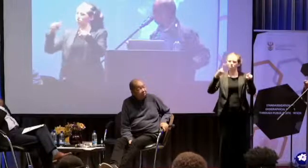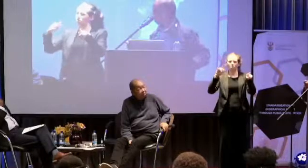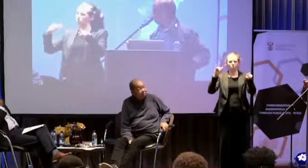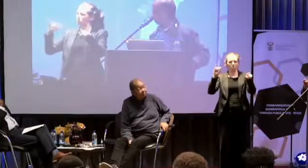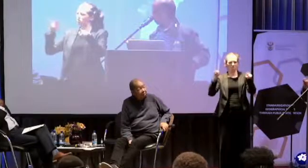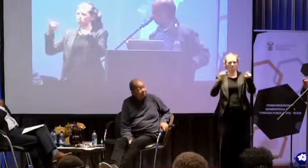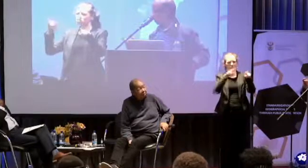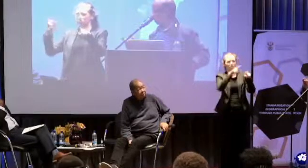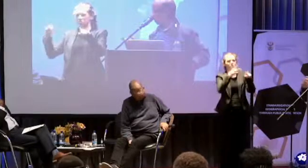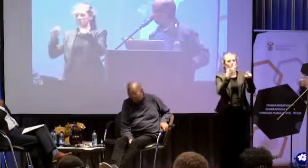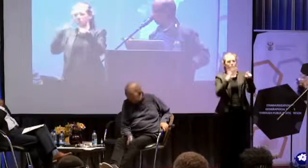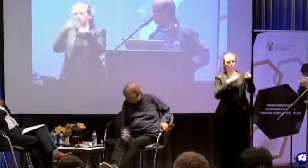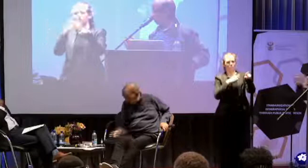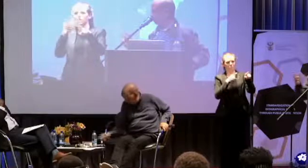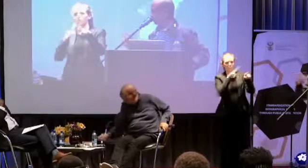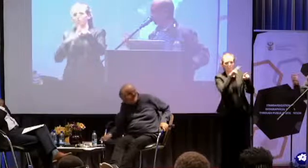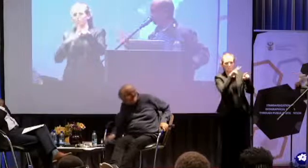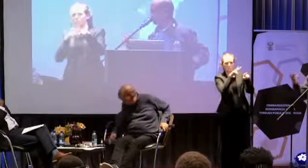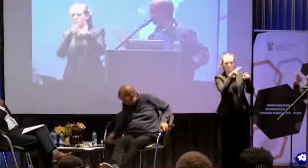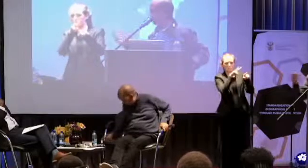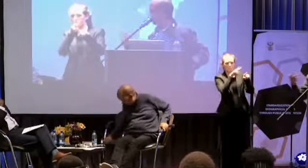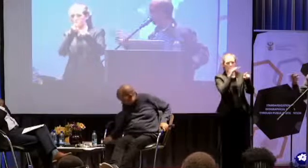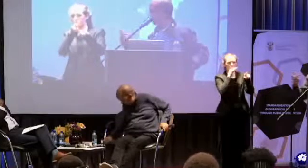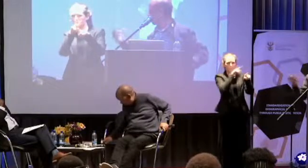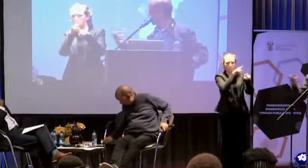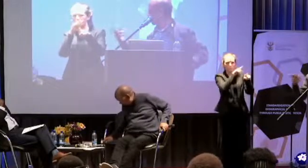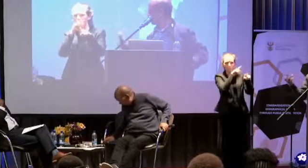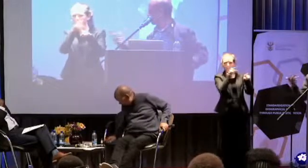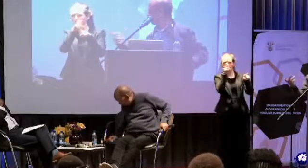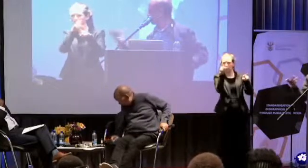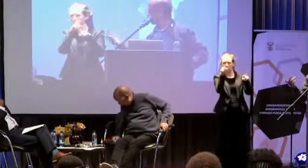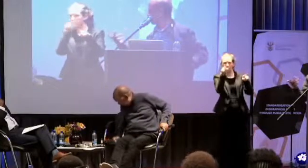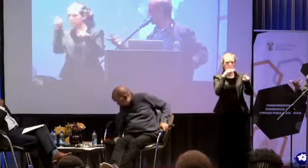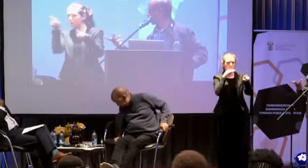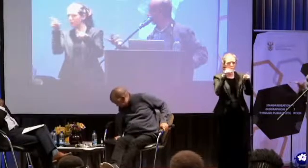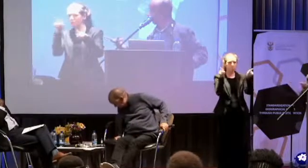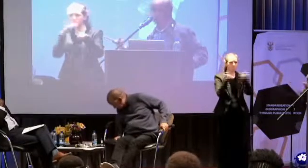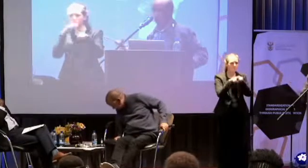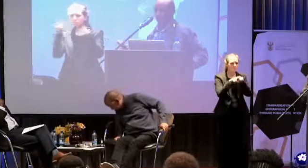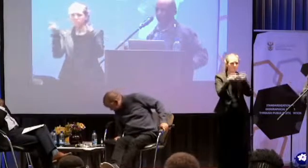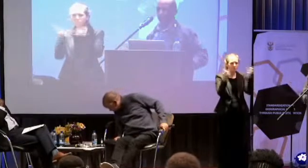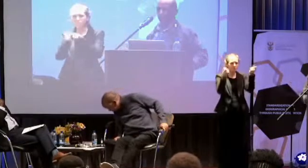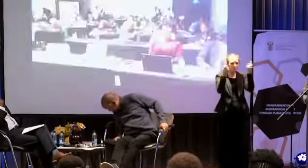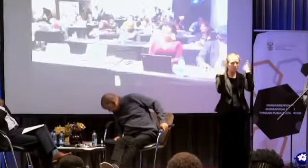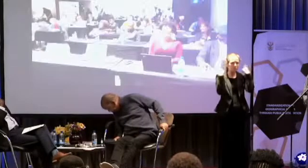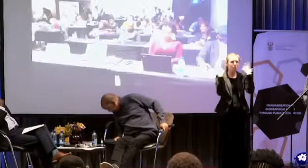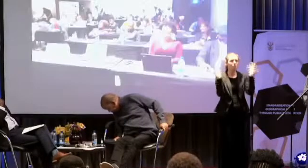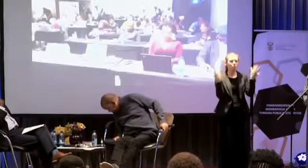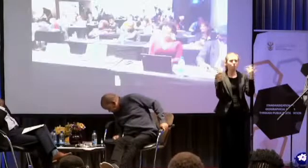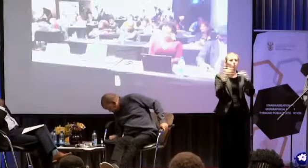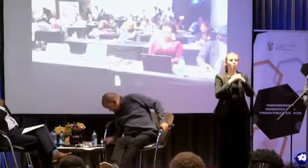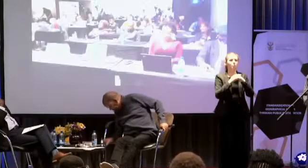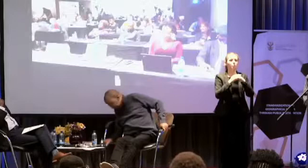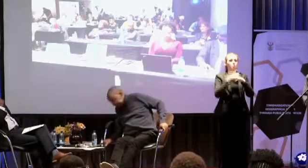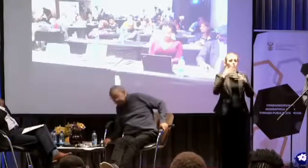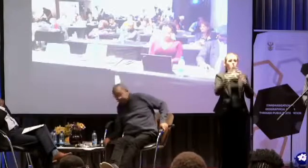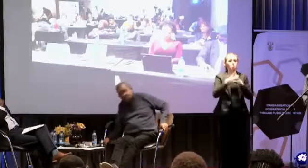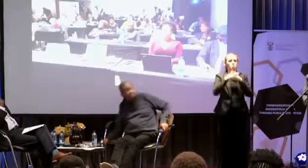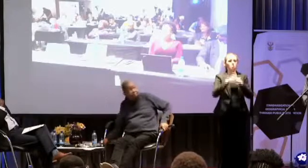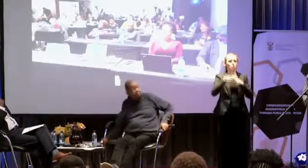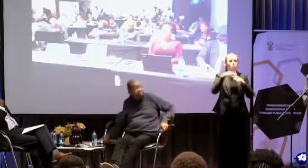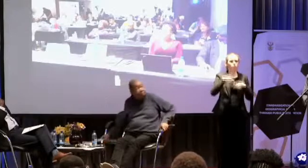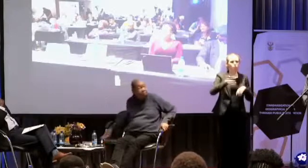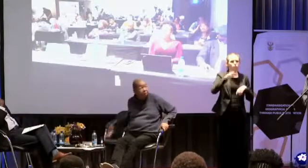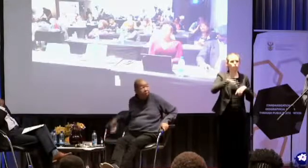And in other words, he did not understand whether they meant the same thing. So as he was moving, he would come across a